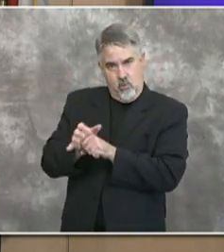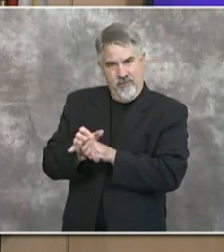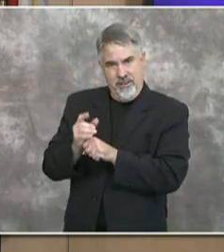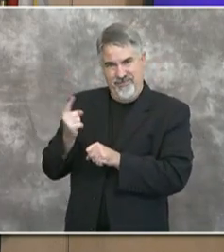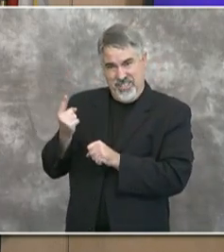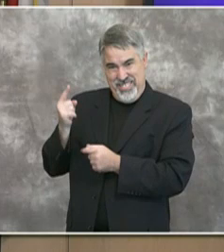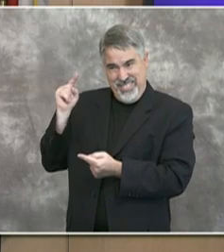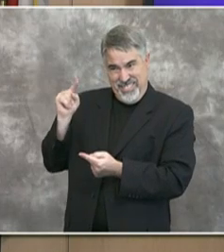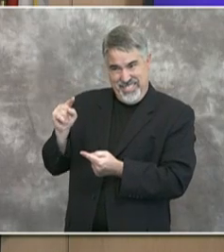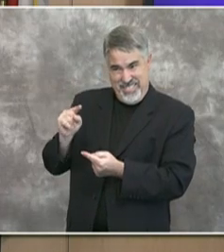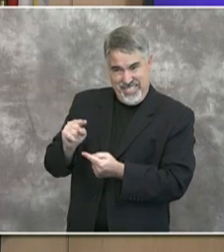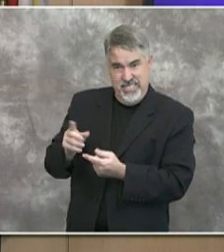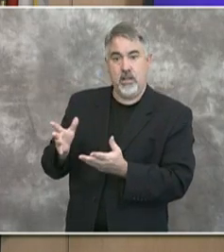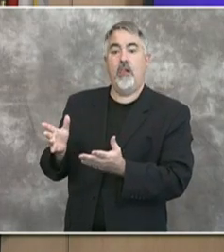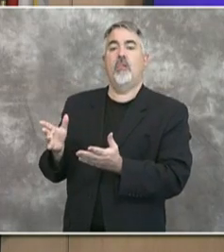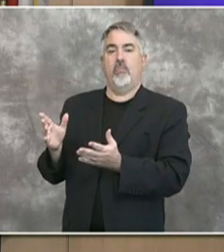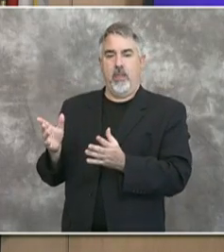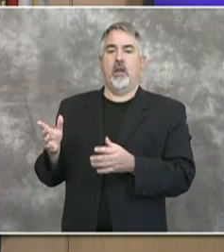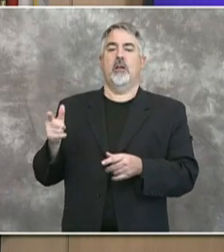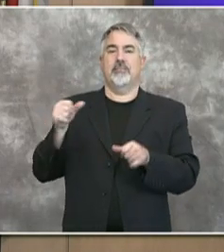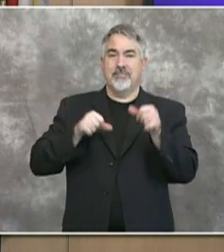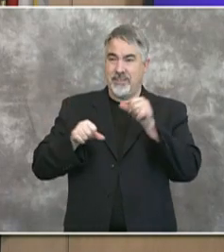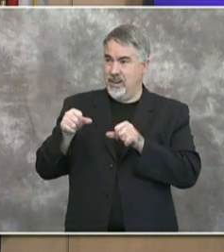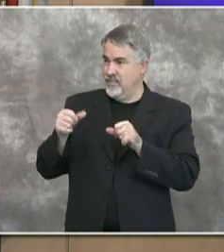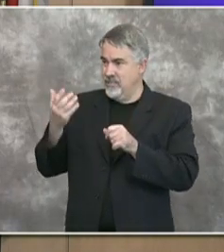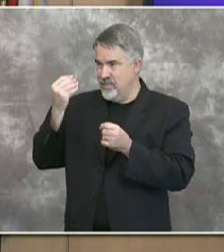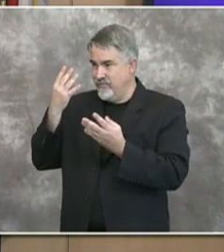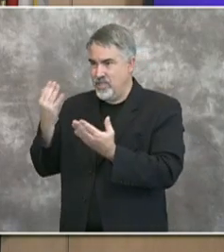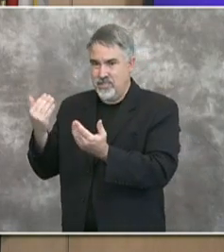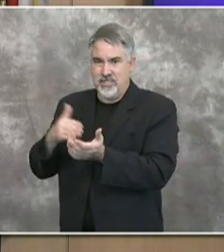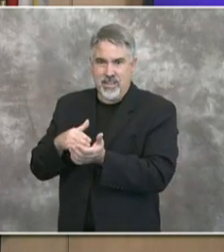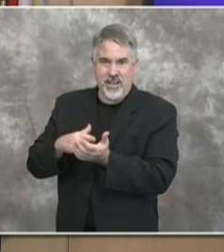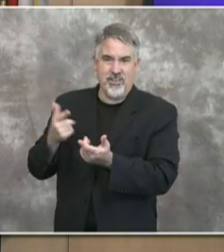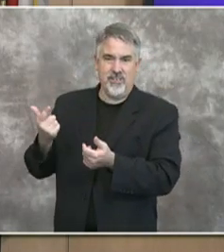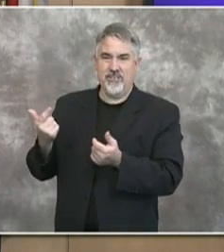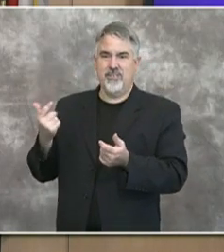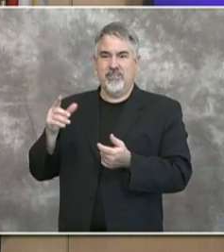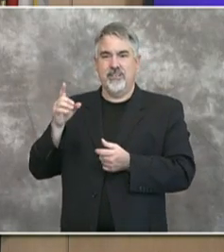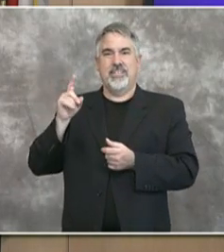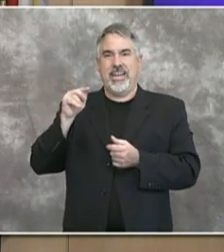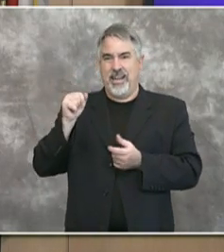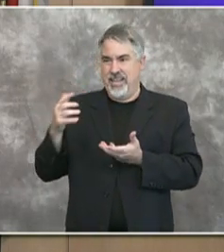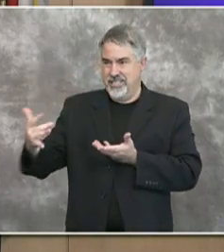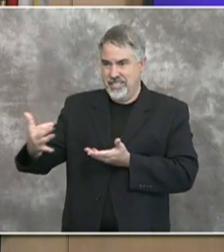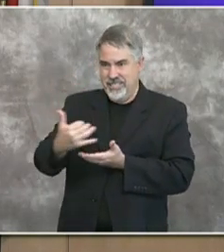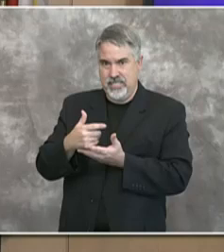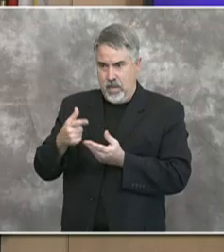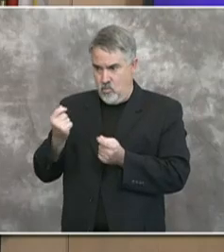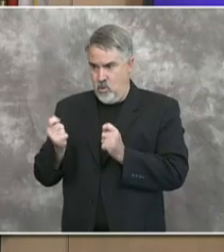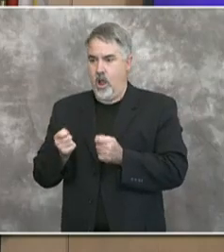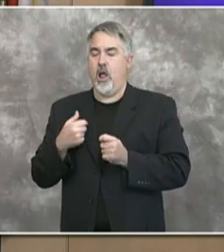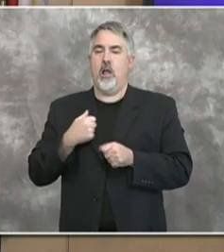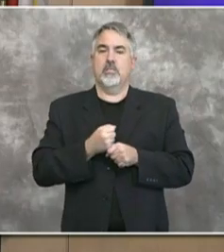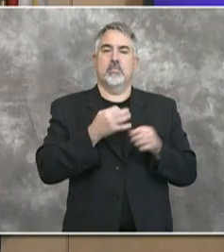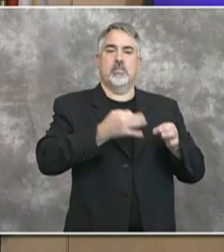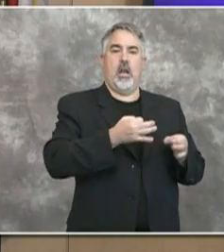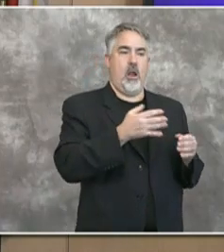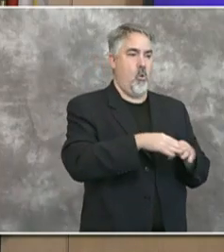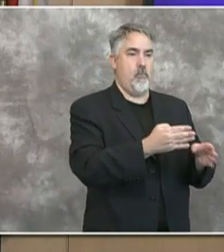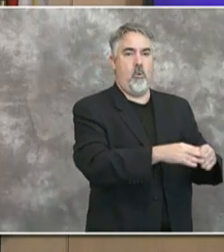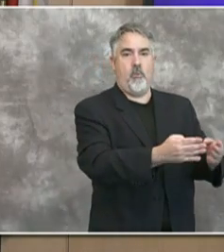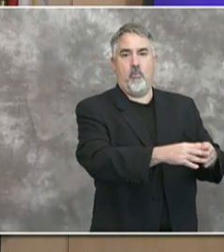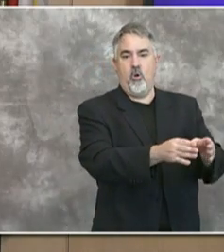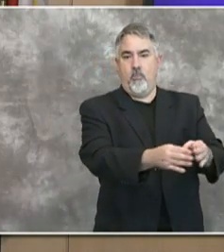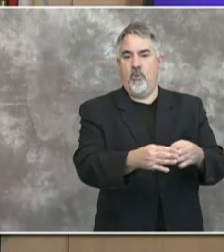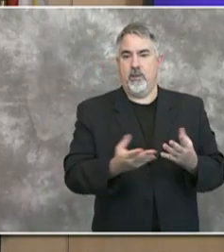guided by science, by public health, and by data. And that is not only the requirement of the law, that is the